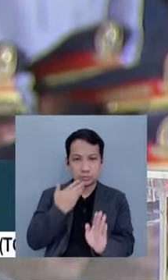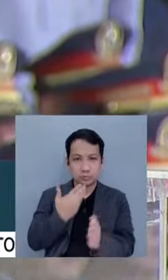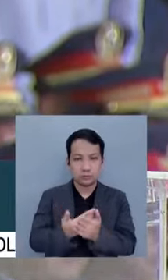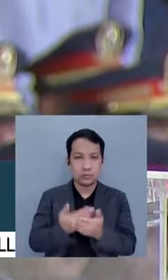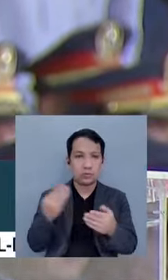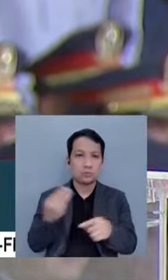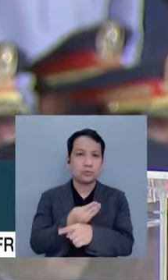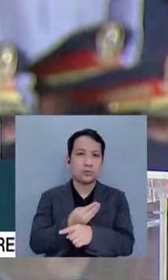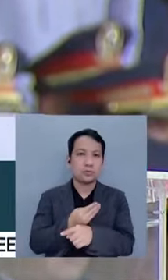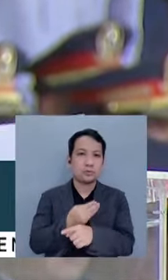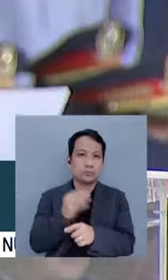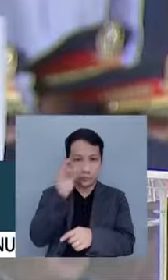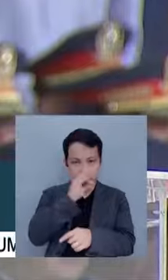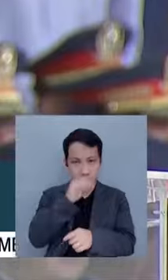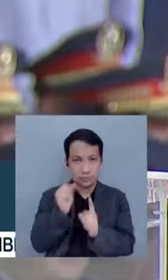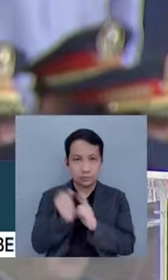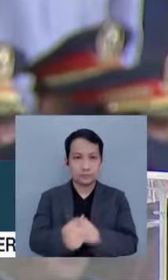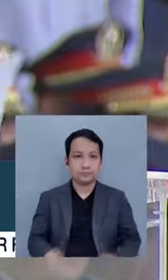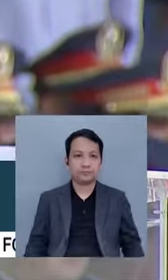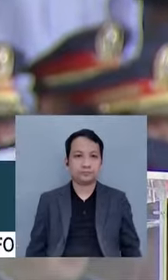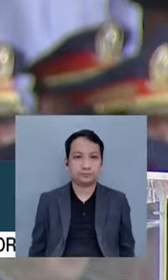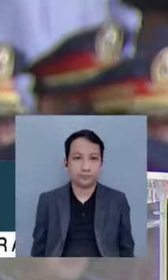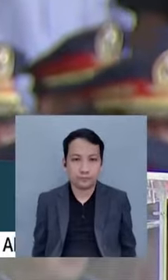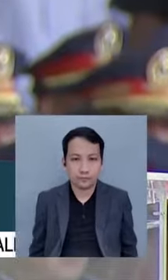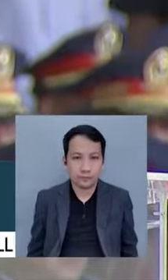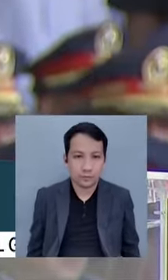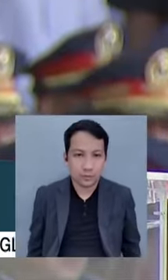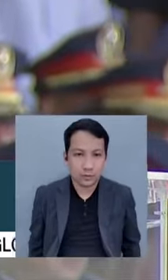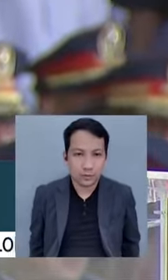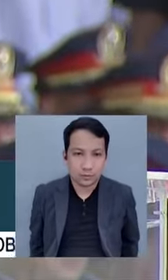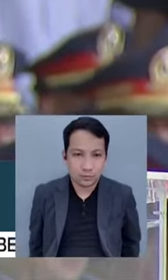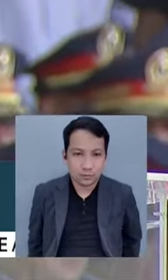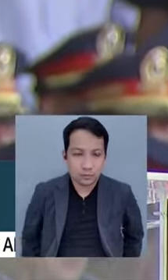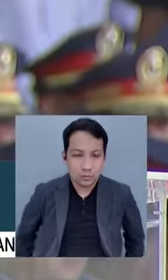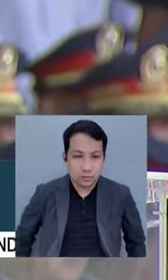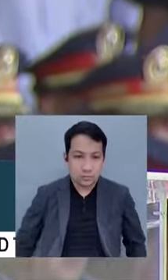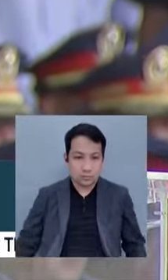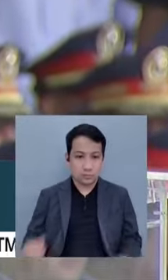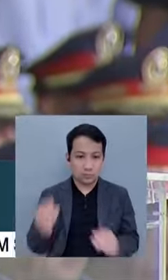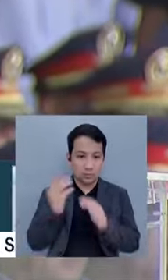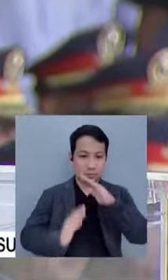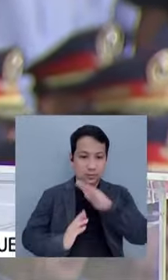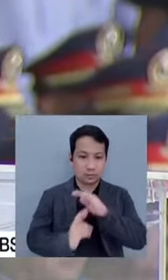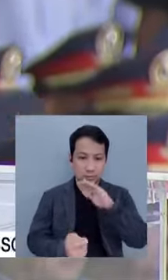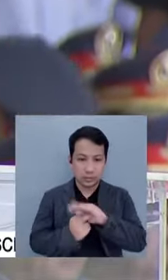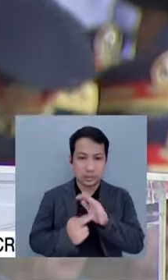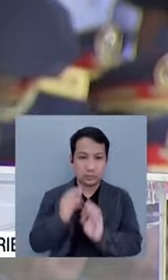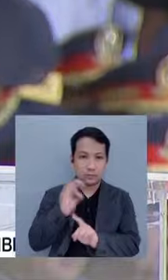society. Marbil is scheduled to retire February of